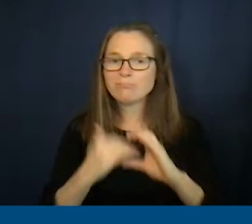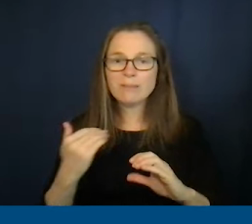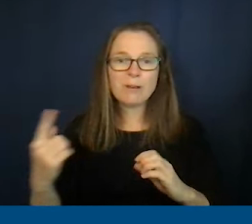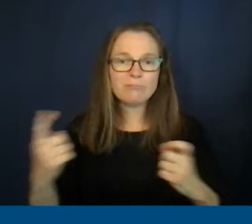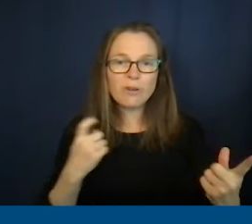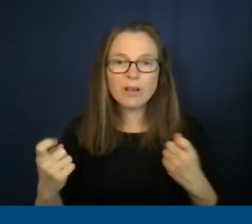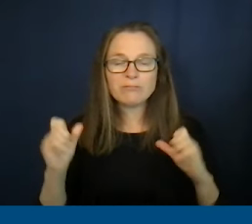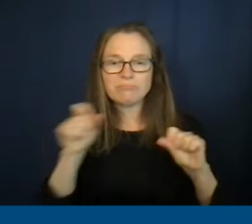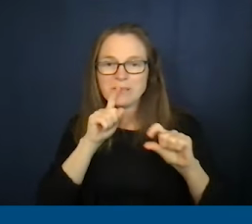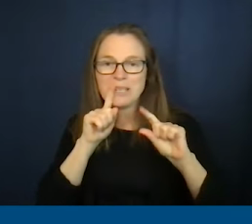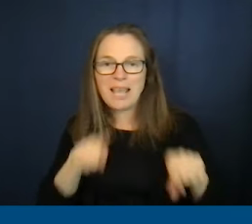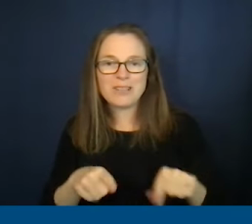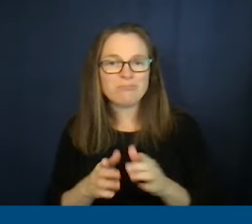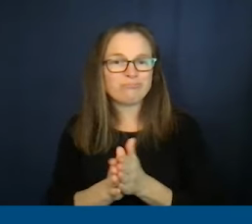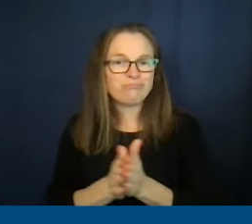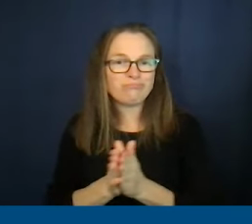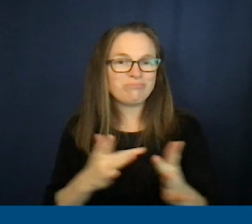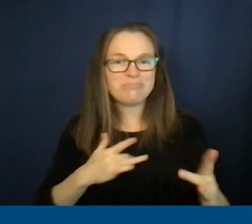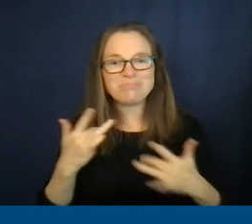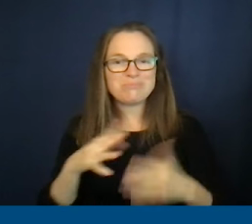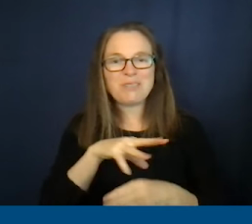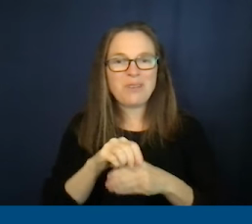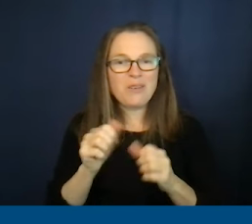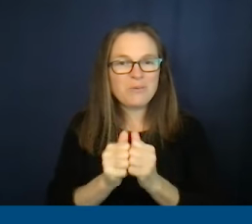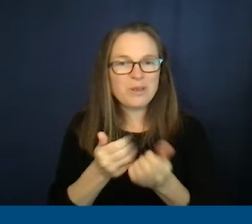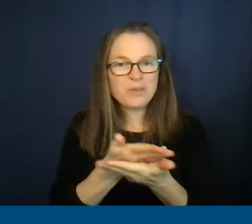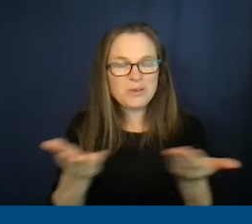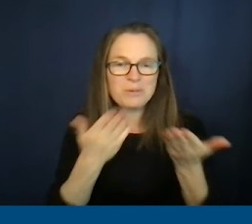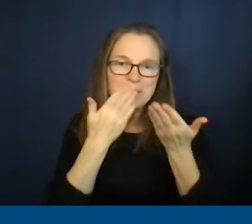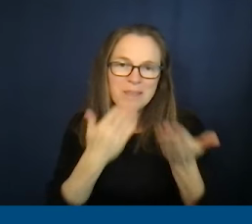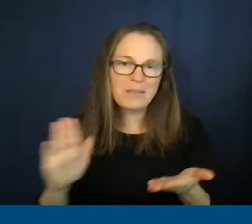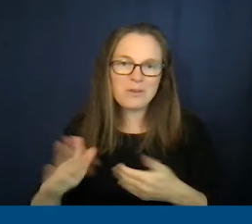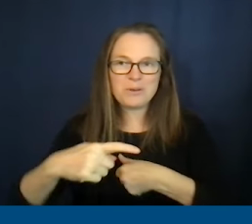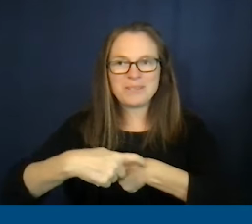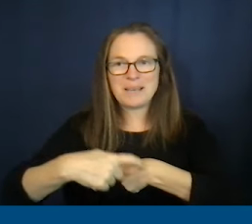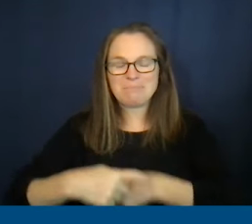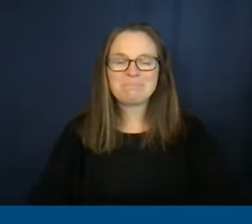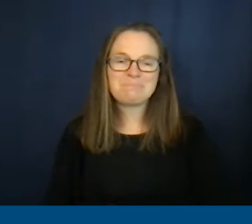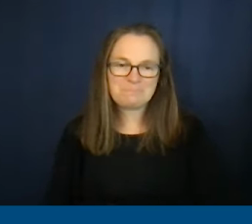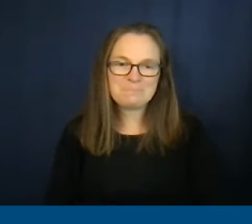answers. We look forward to engaging with you all. Thank you so much for your time today.